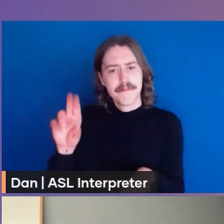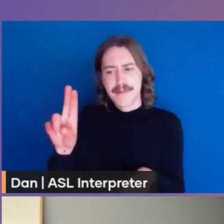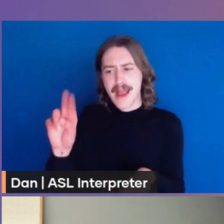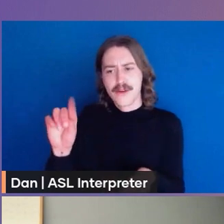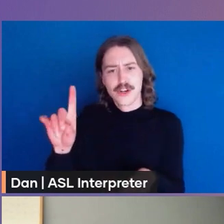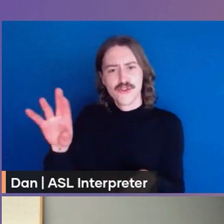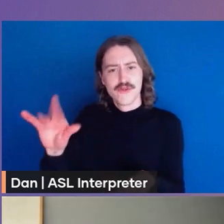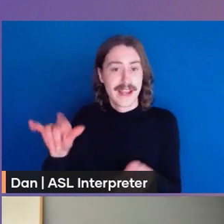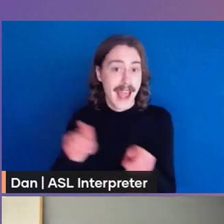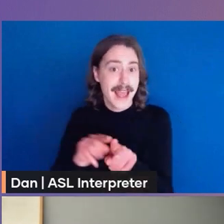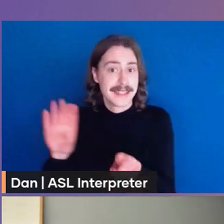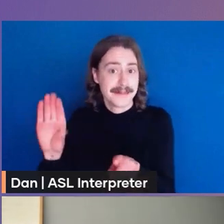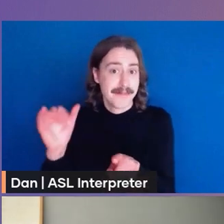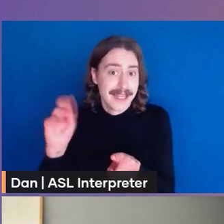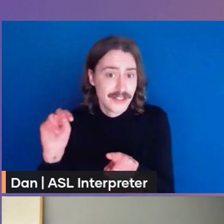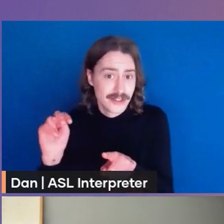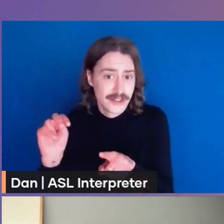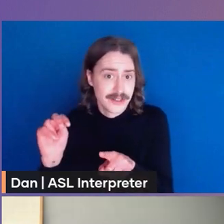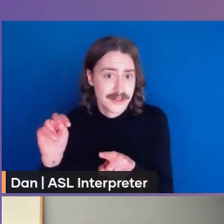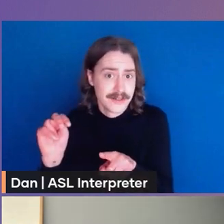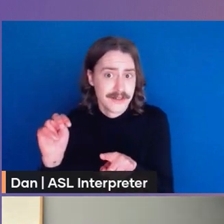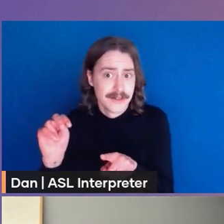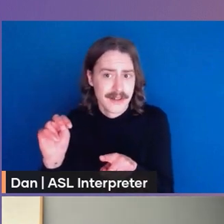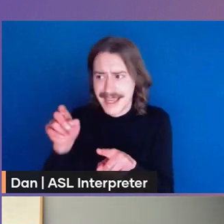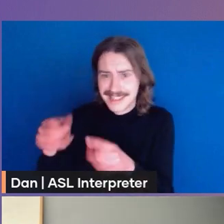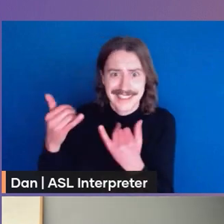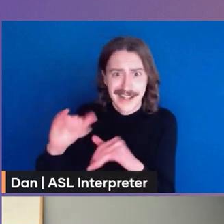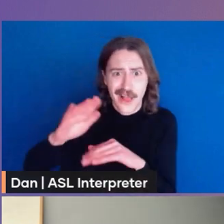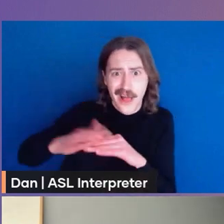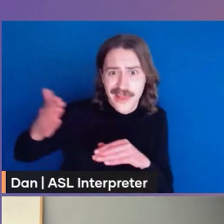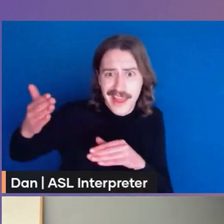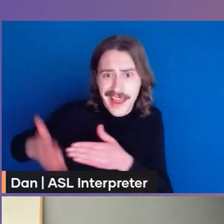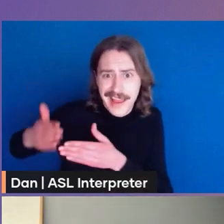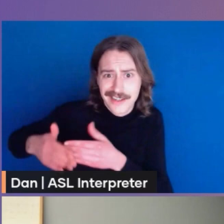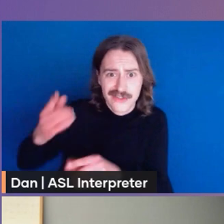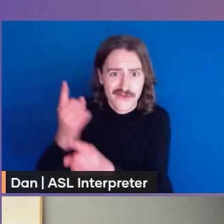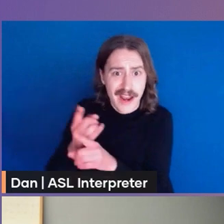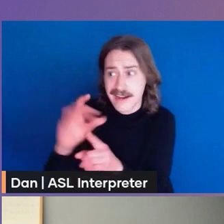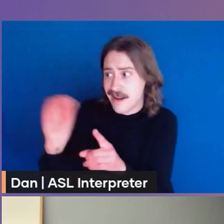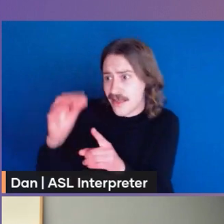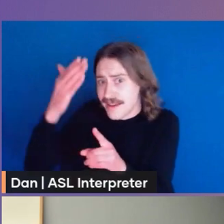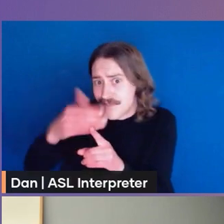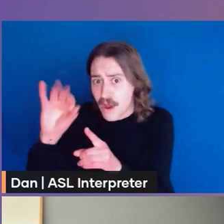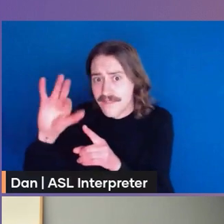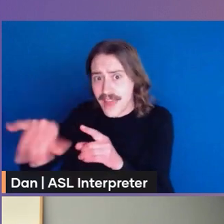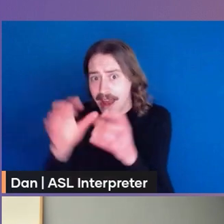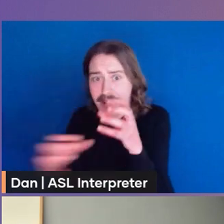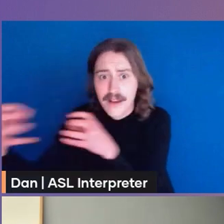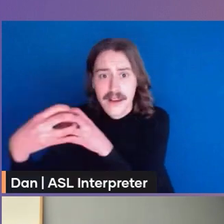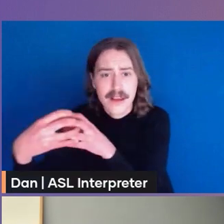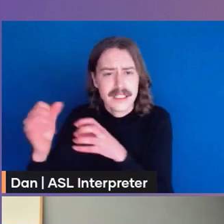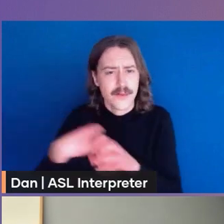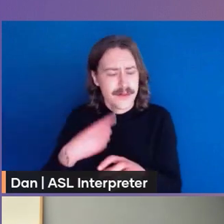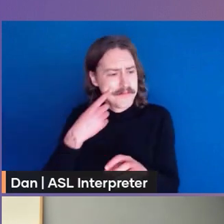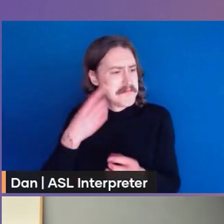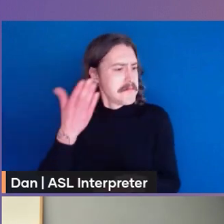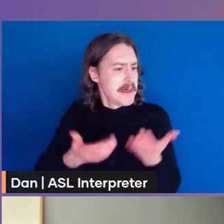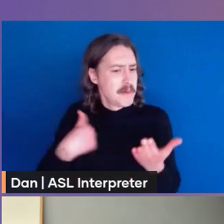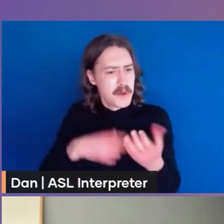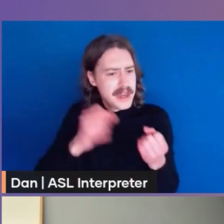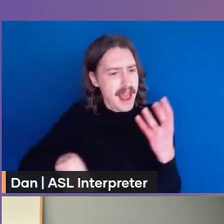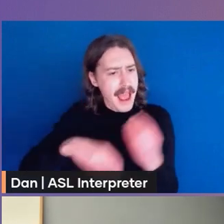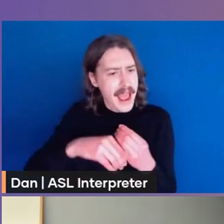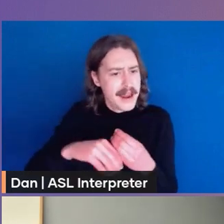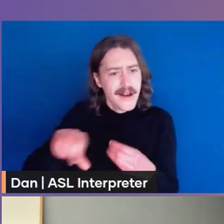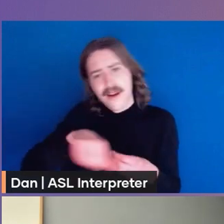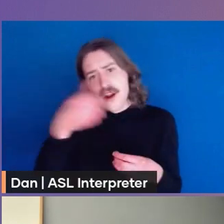on the edge. There's nothing in front of it. And so we thought, okay, maybe we can add another ALB, right? It's in the documentation. Let's see